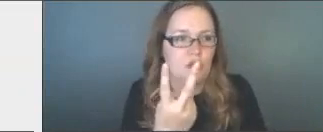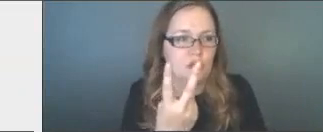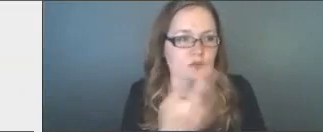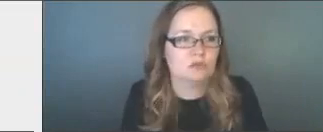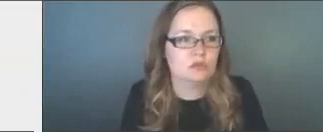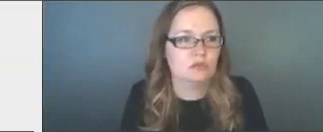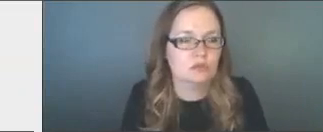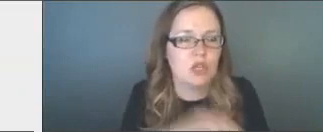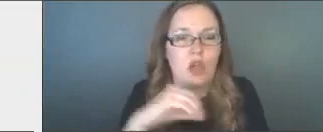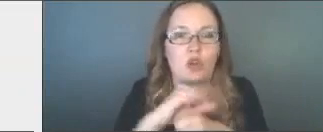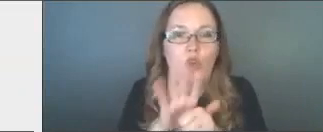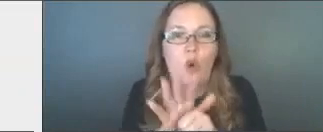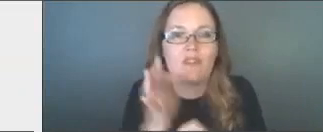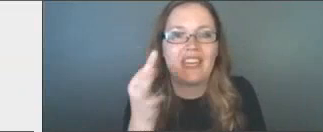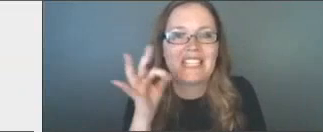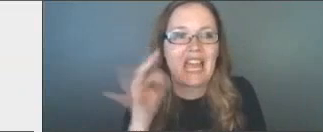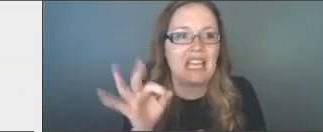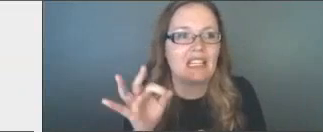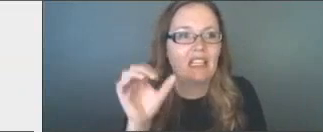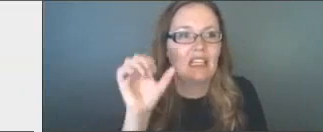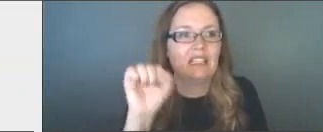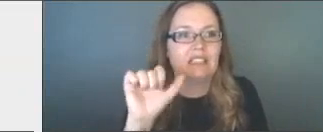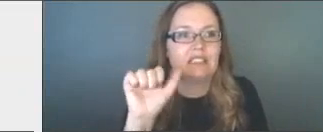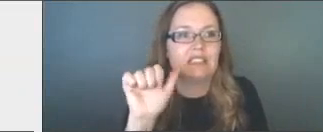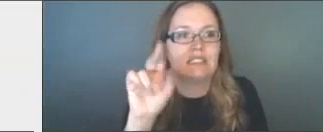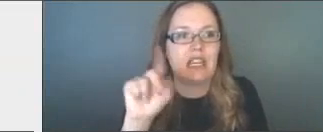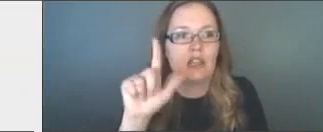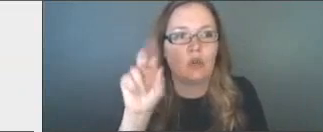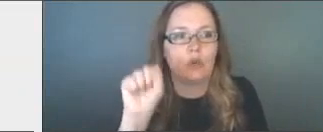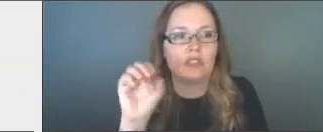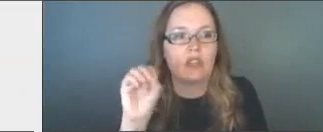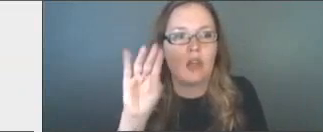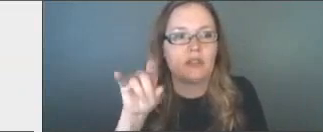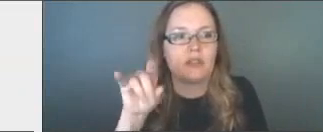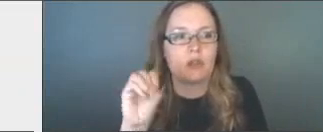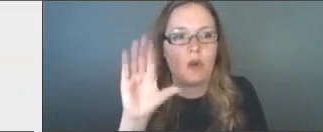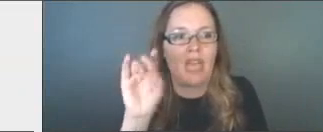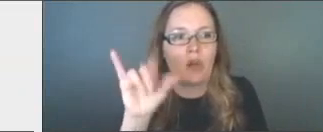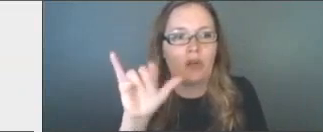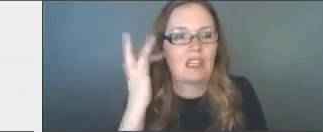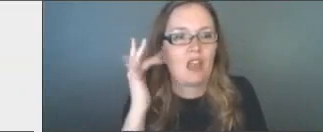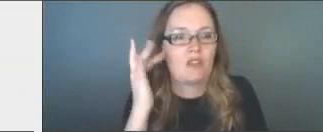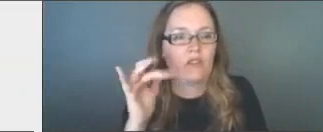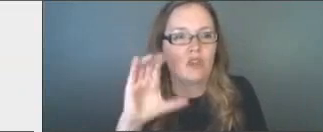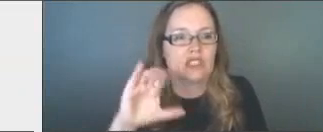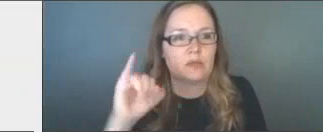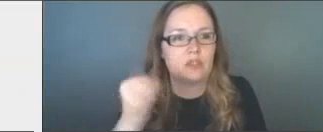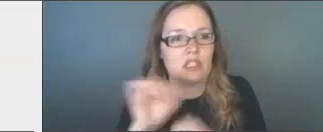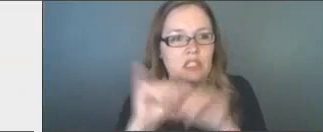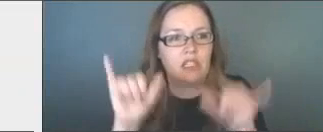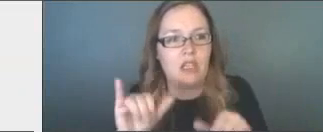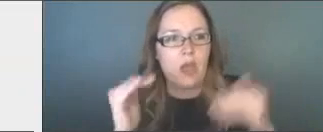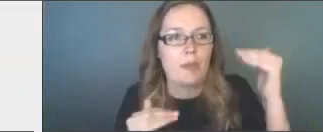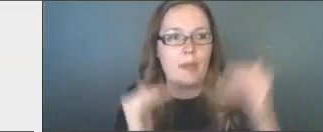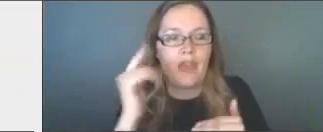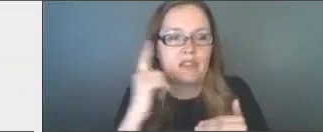entitled COVID-19 in the San Luis Obispo County, California Criminal Justice System, the balance between managing mental health and